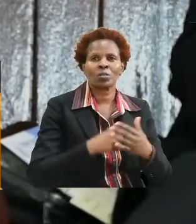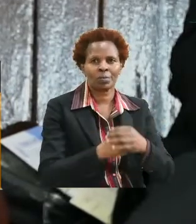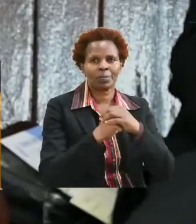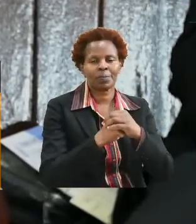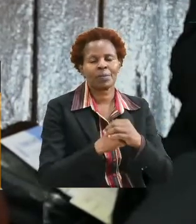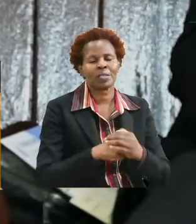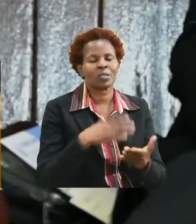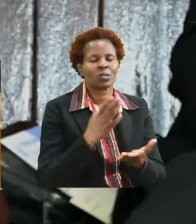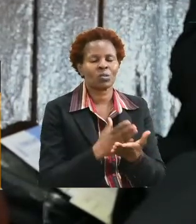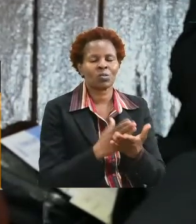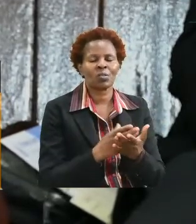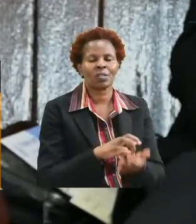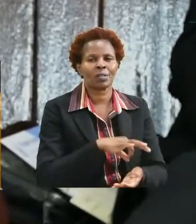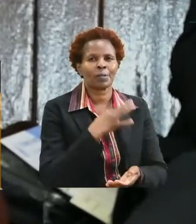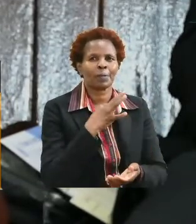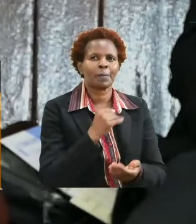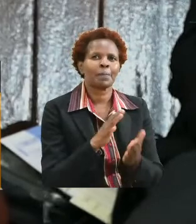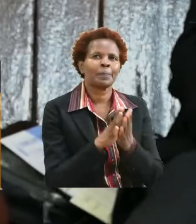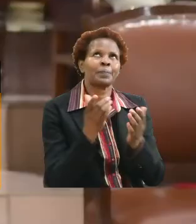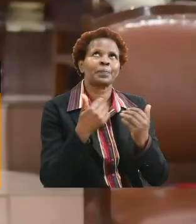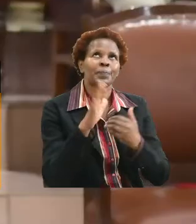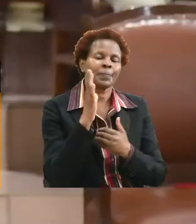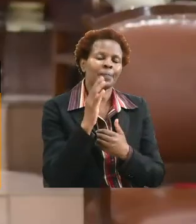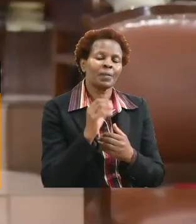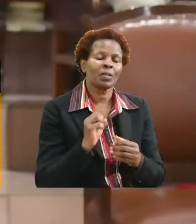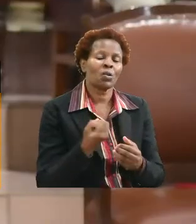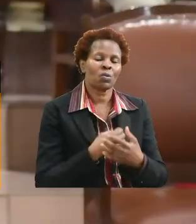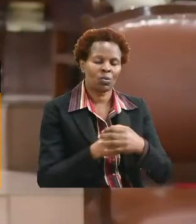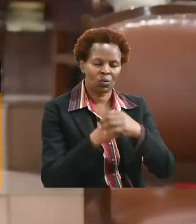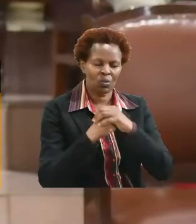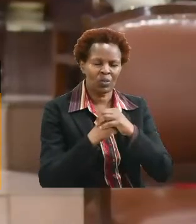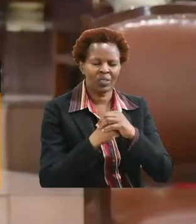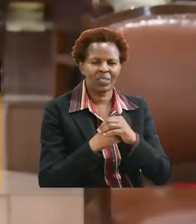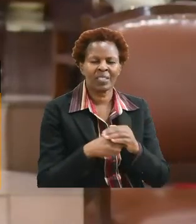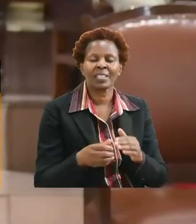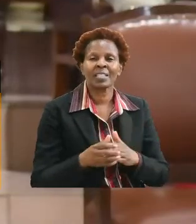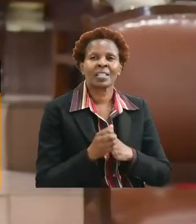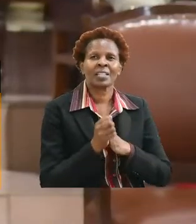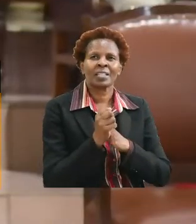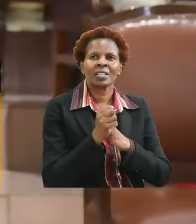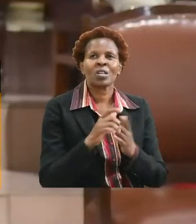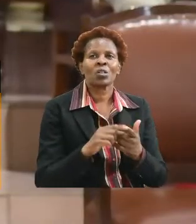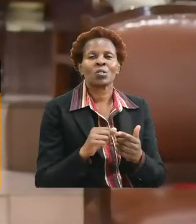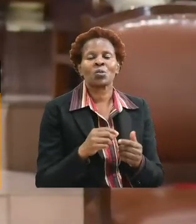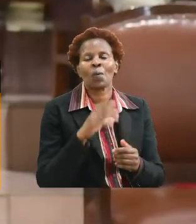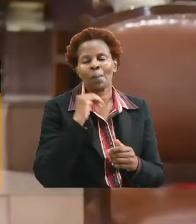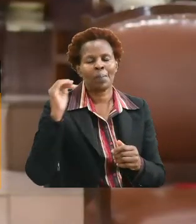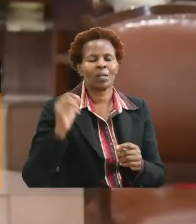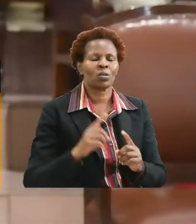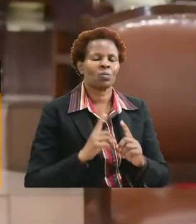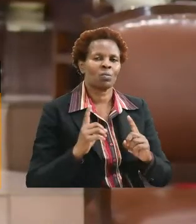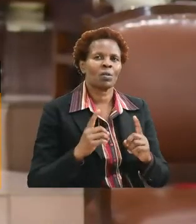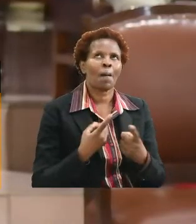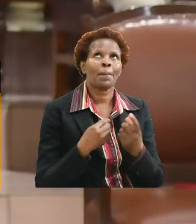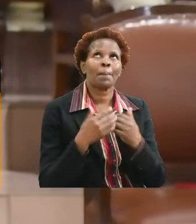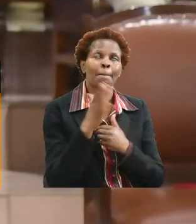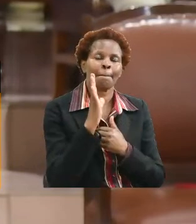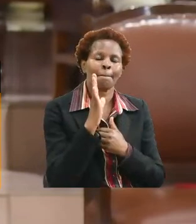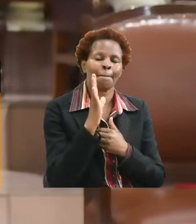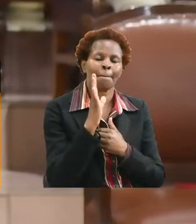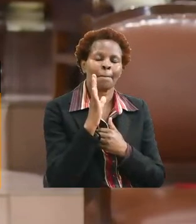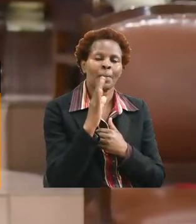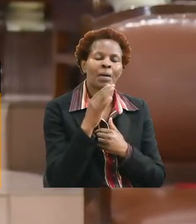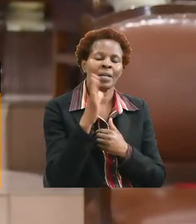spirit. Praise be to God. So that our worship is not directed to men, but our worship is directed to God